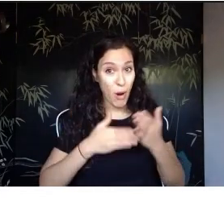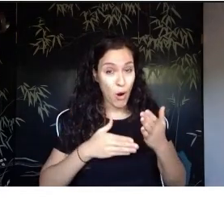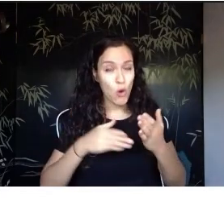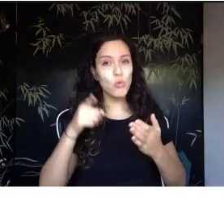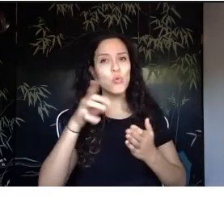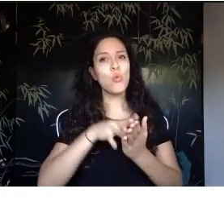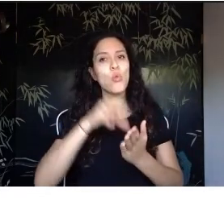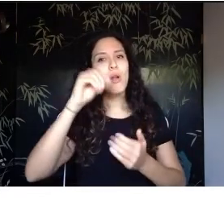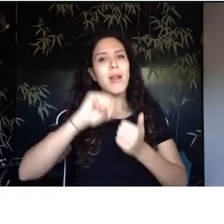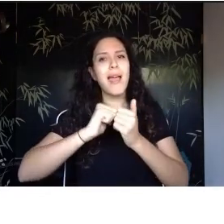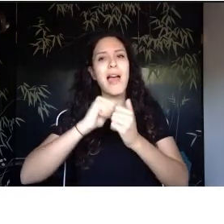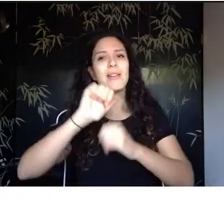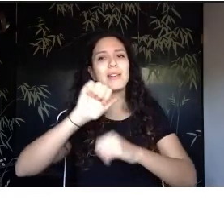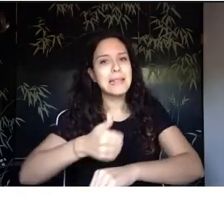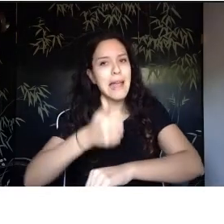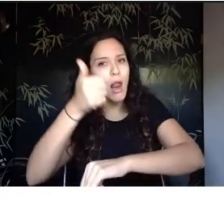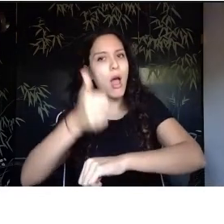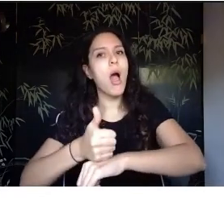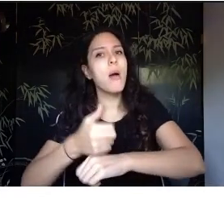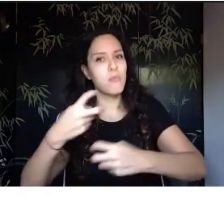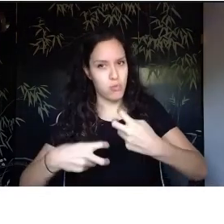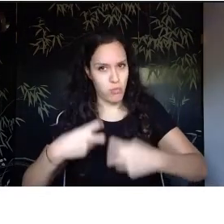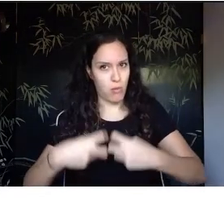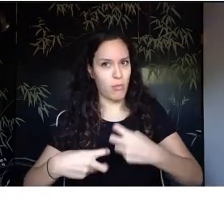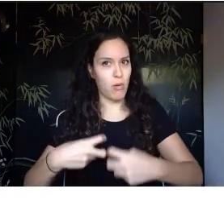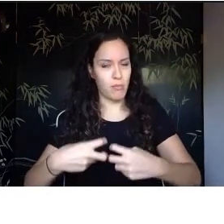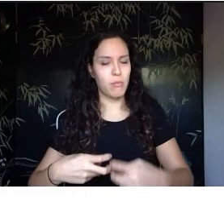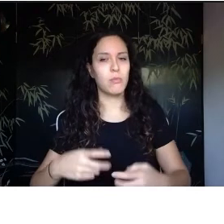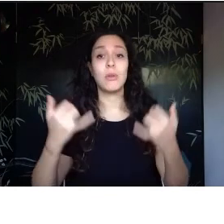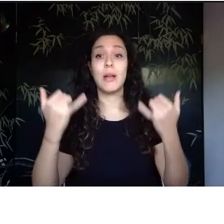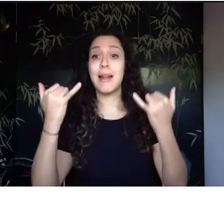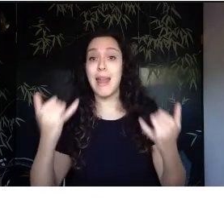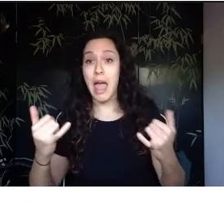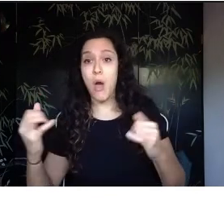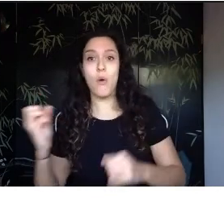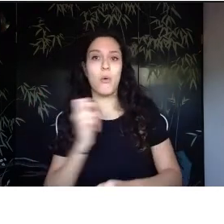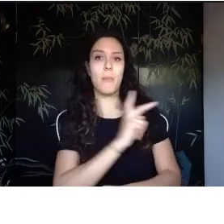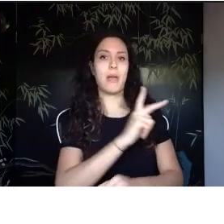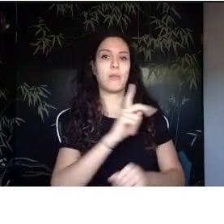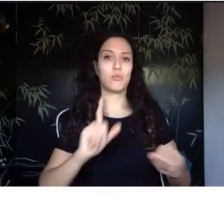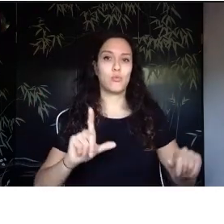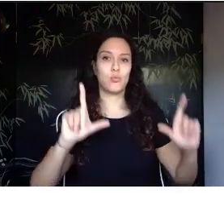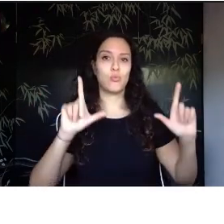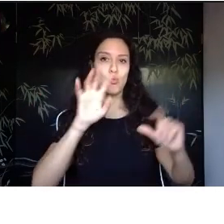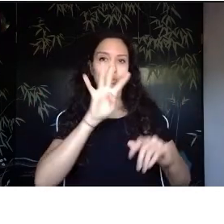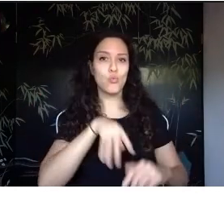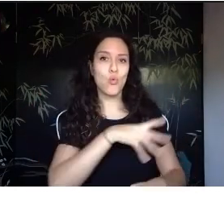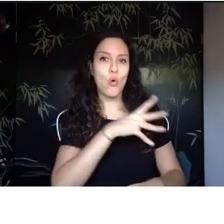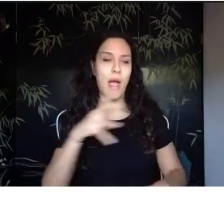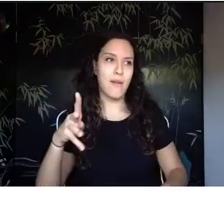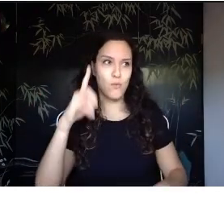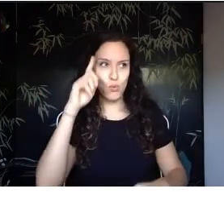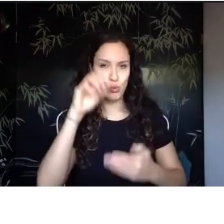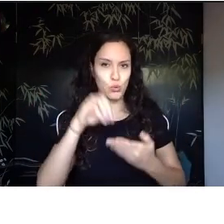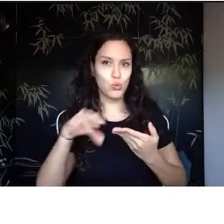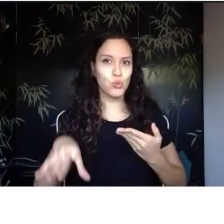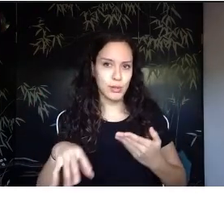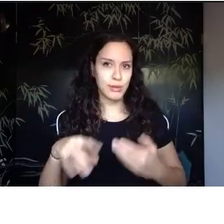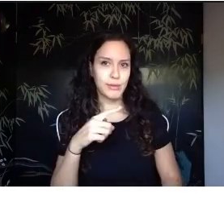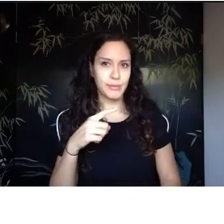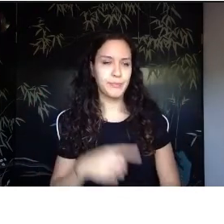dedicated to setting up the proportion to solve. So let's go back to that graph.